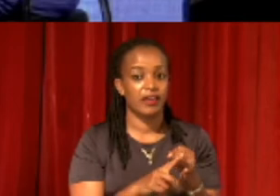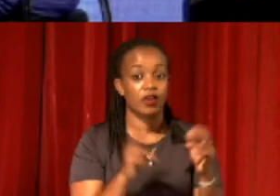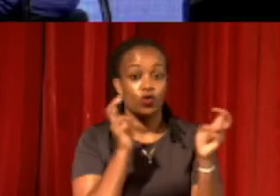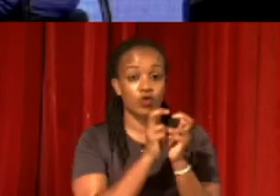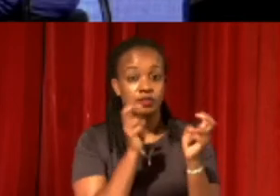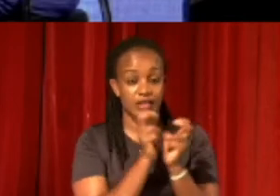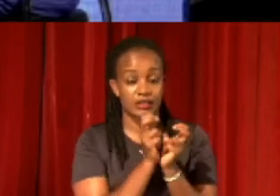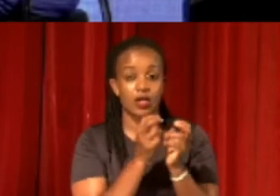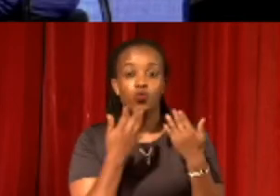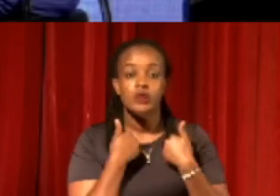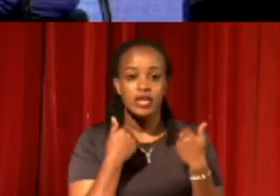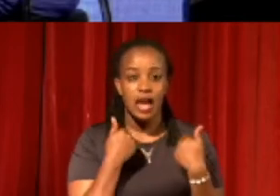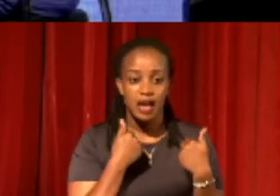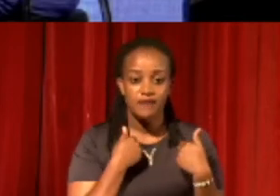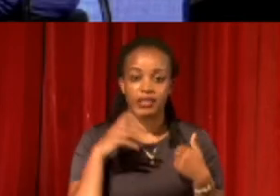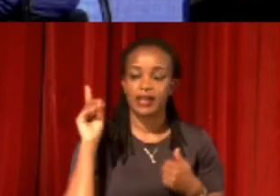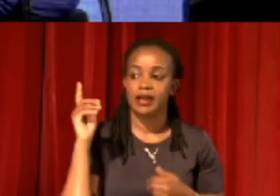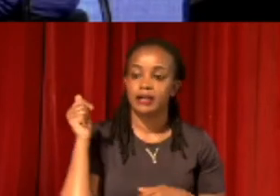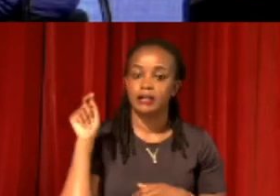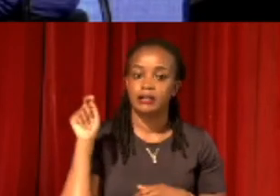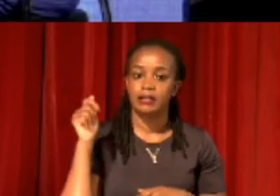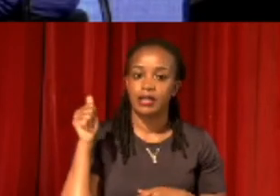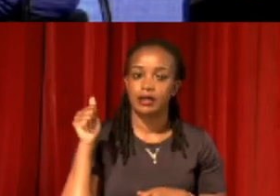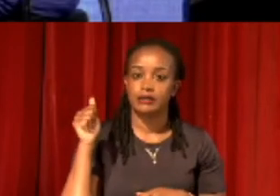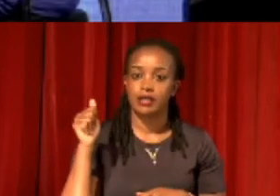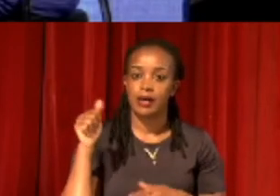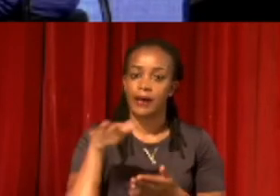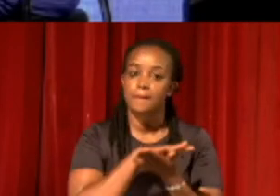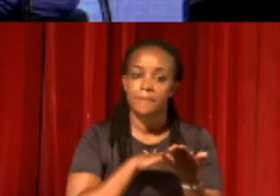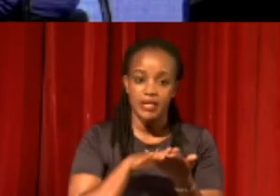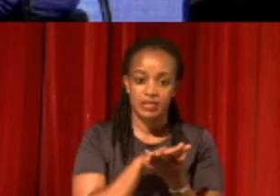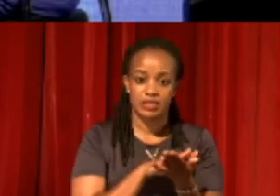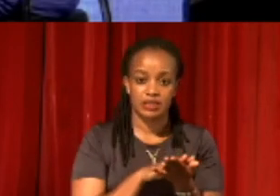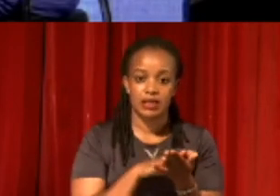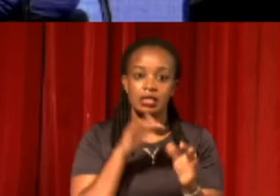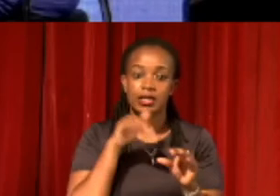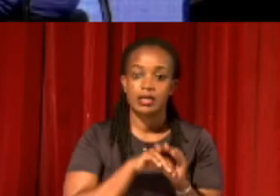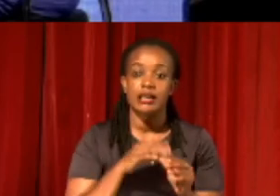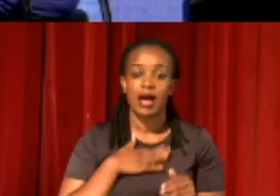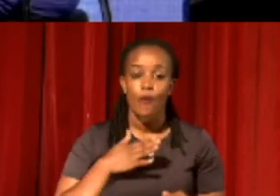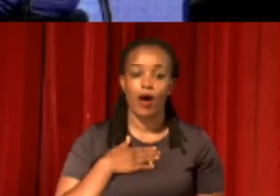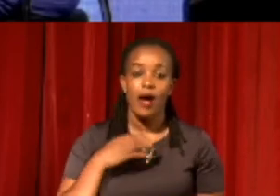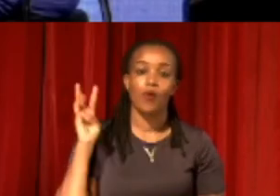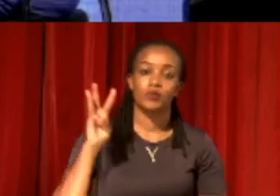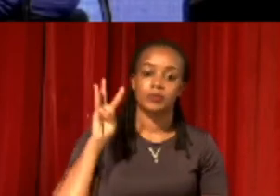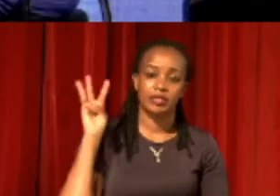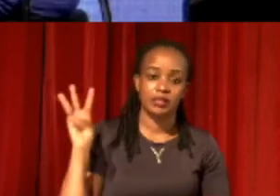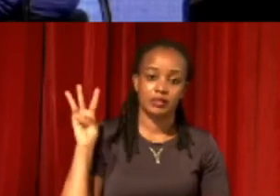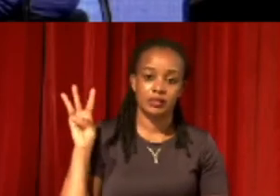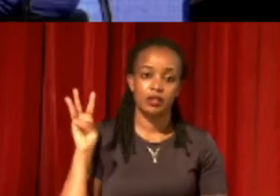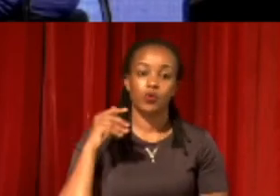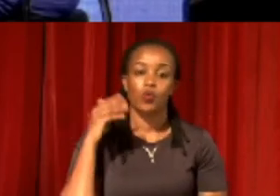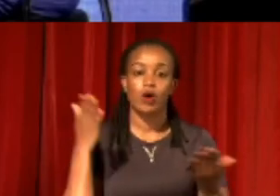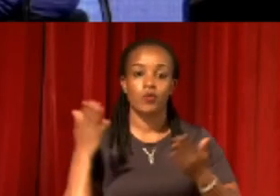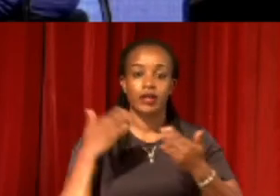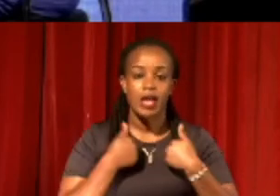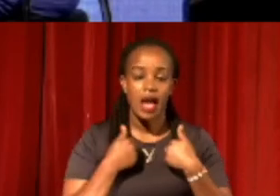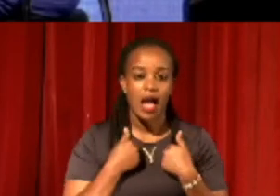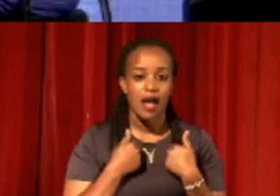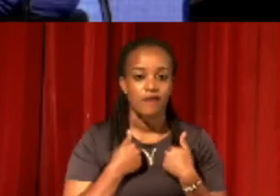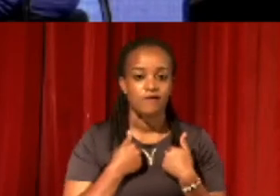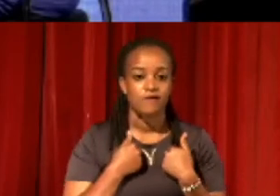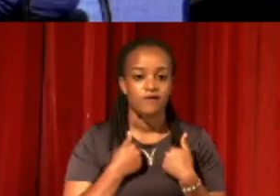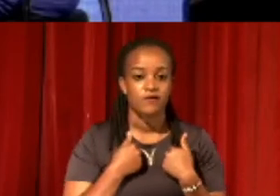have a portal within our website okay. That has a population of almost growing